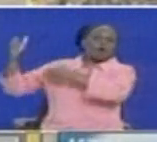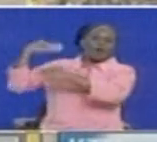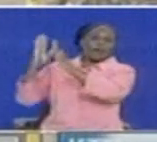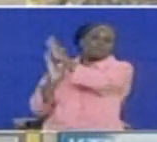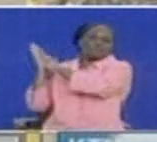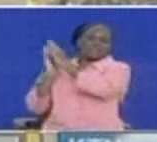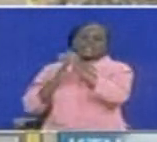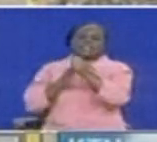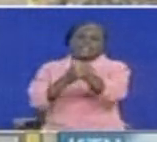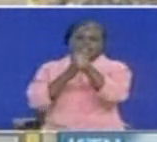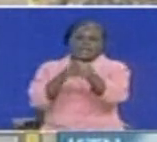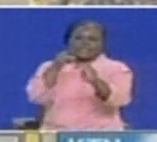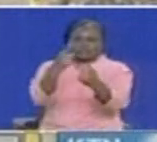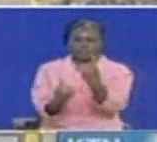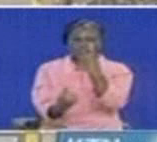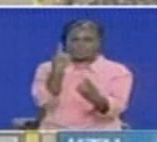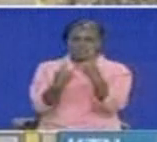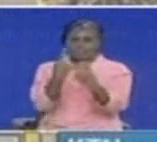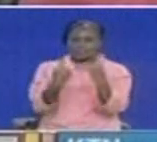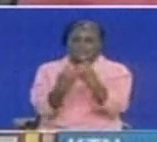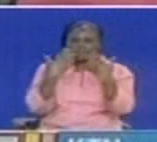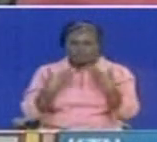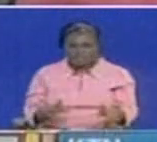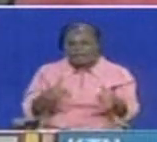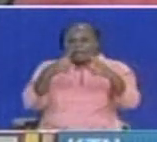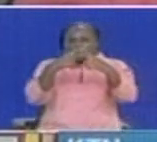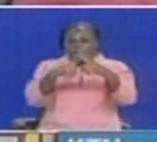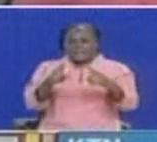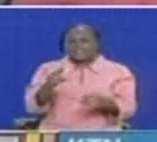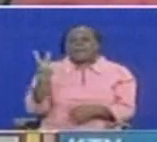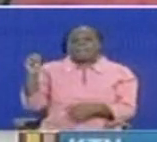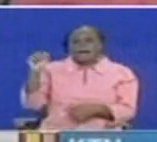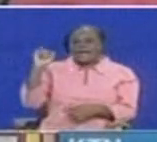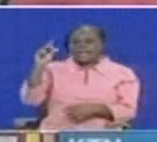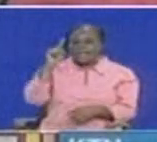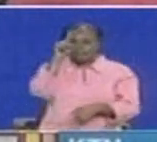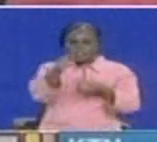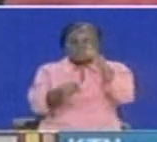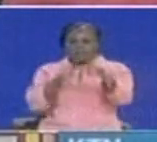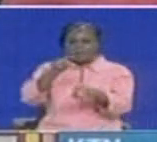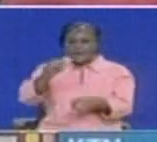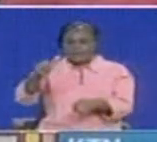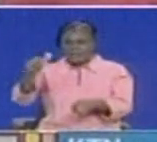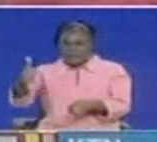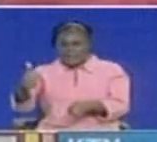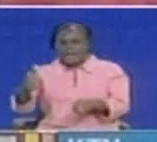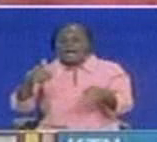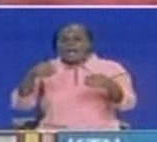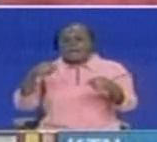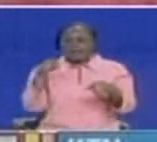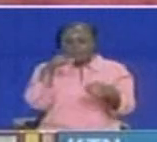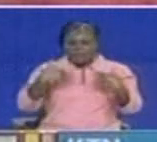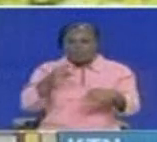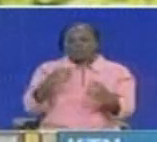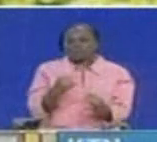leader, Mainen Jenga, had been burnt down to ashes. But Mainen Jenga points fingers towards a rather unlikely culprit in the